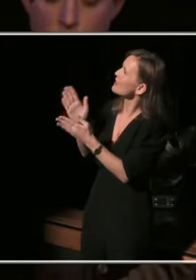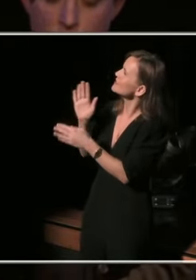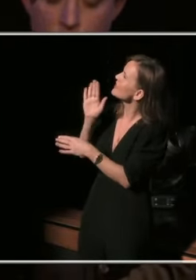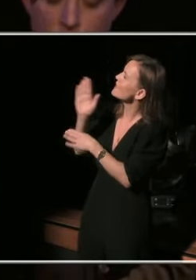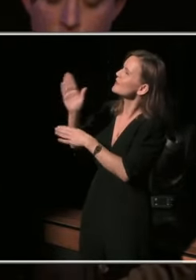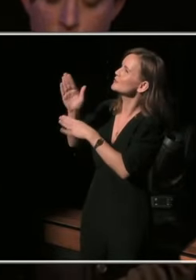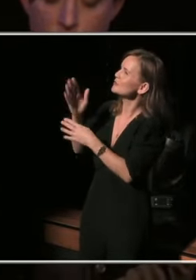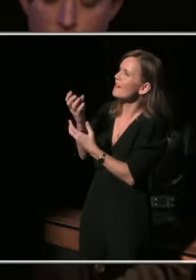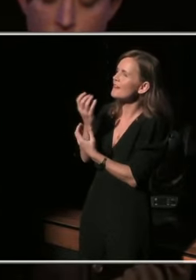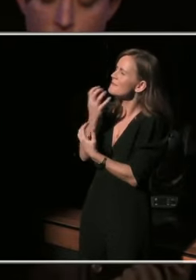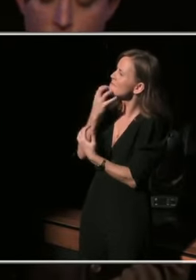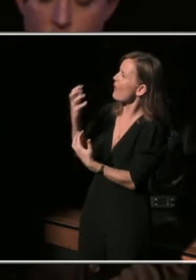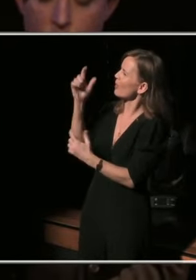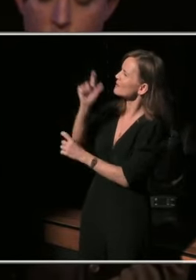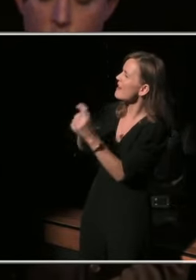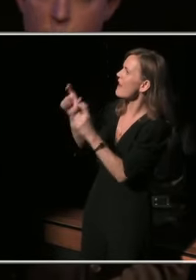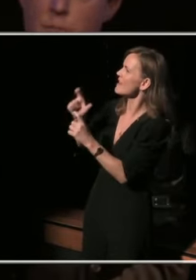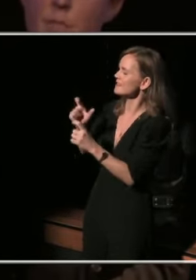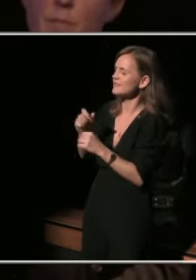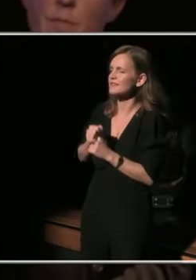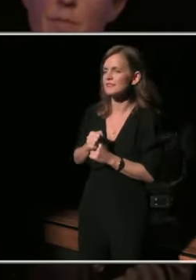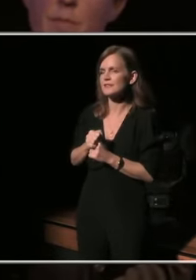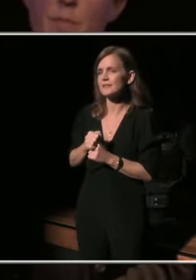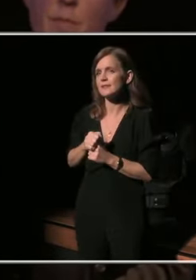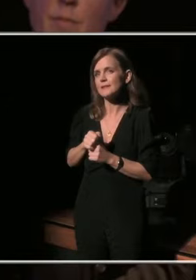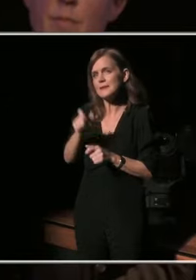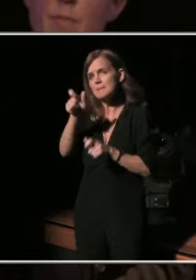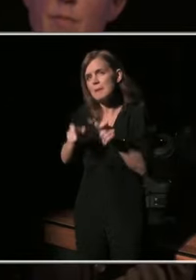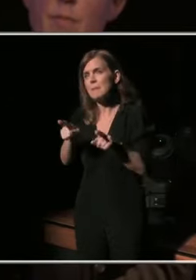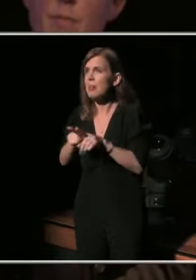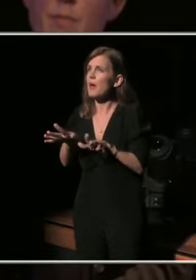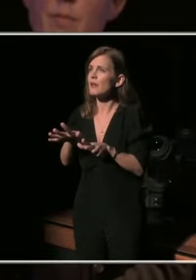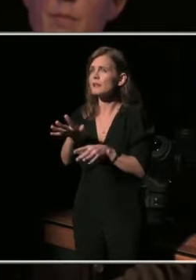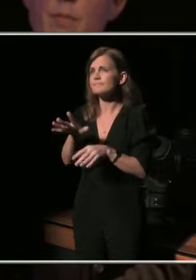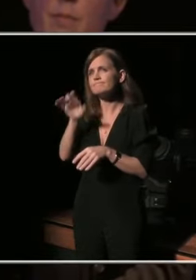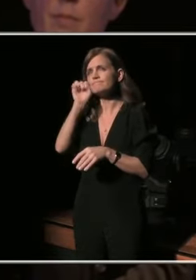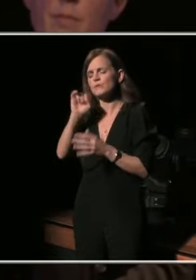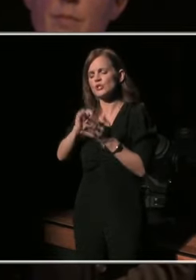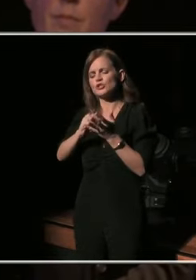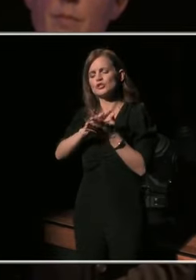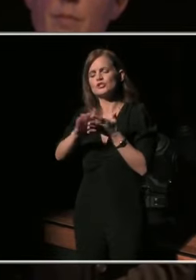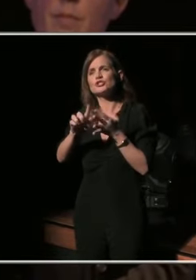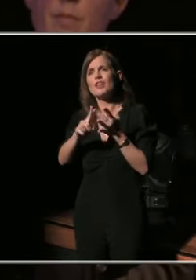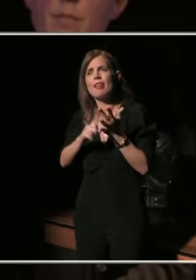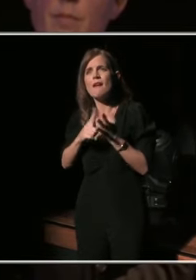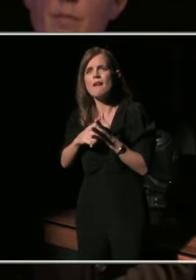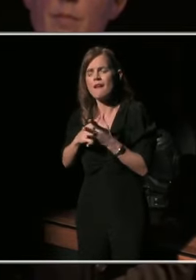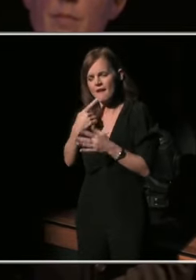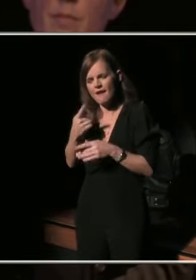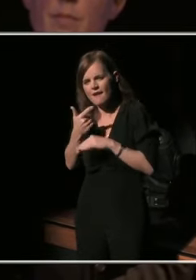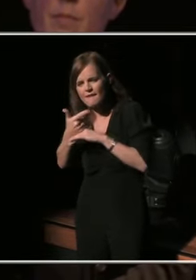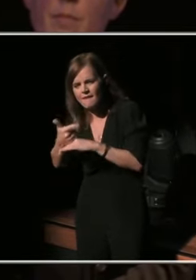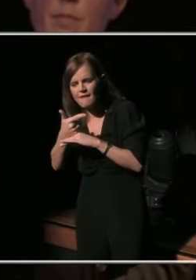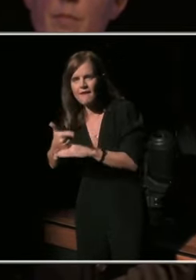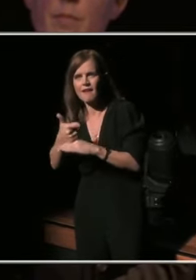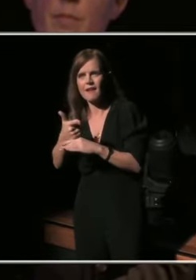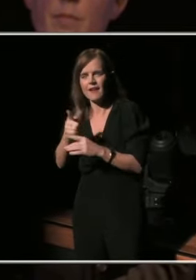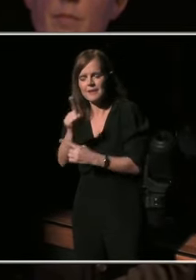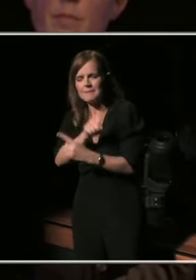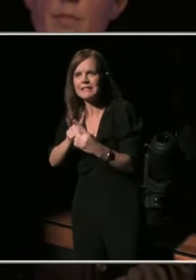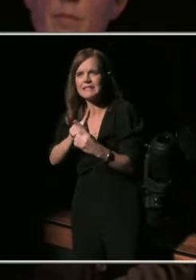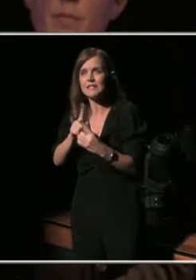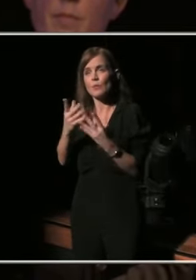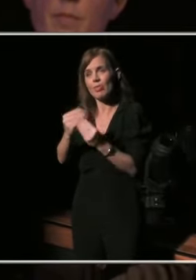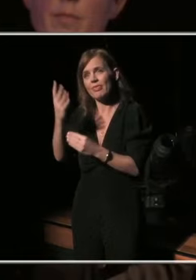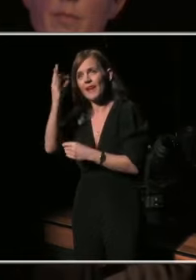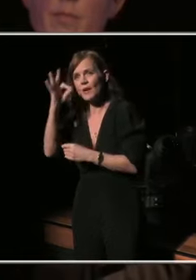bold colours. People like Sheila, who I recorded in meetings with the TMO and the